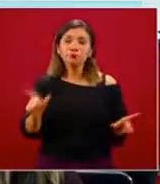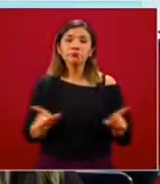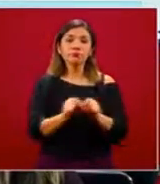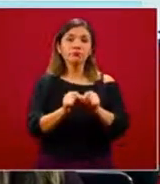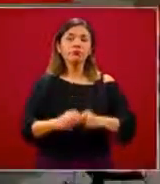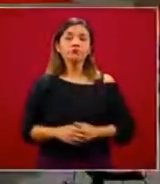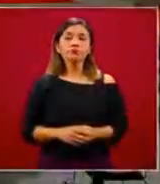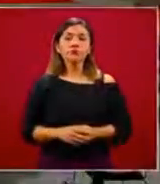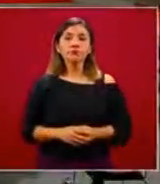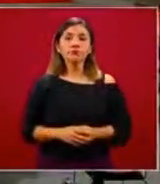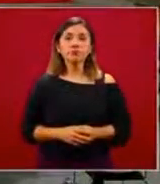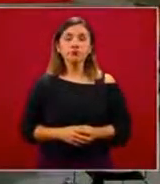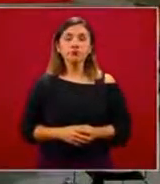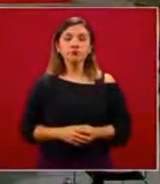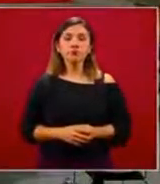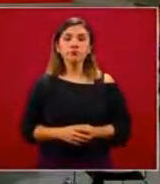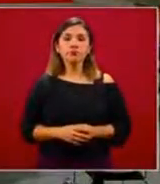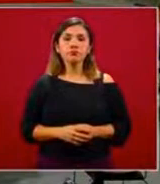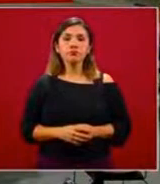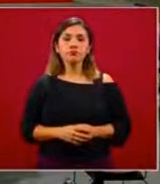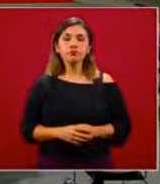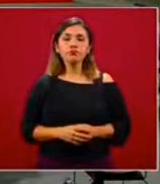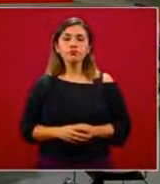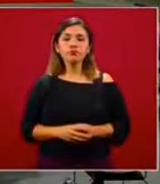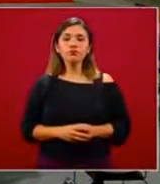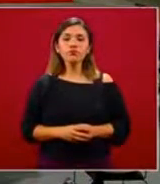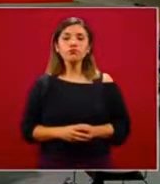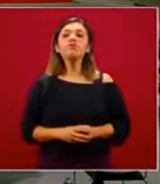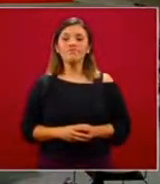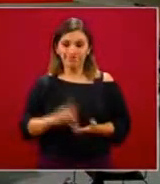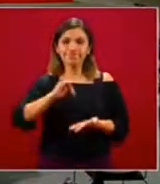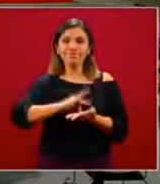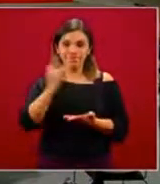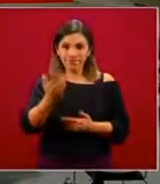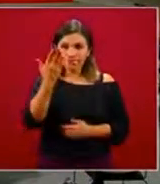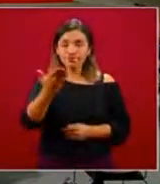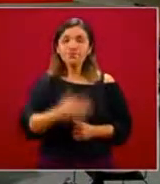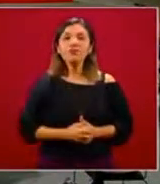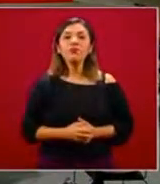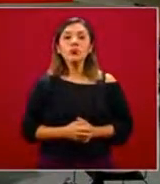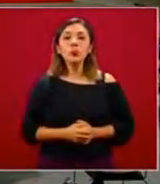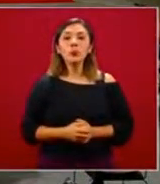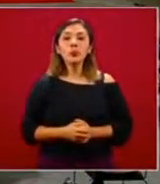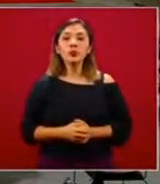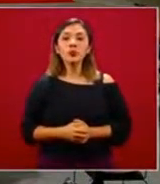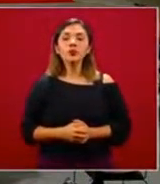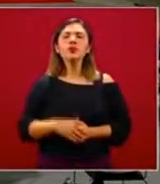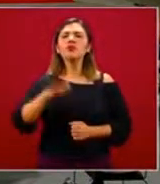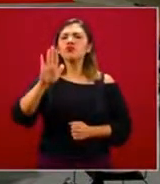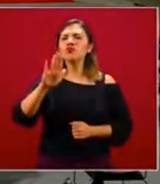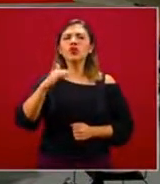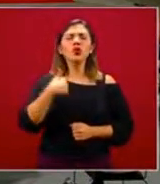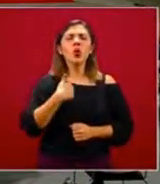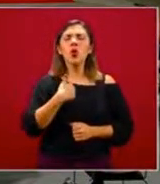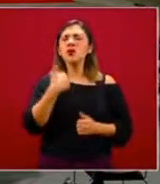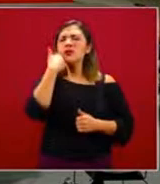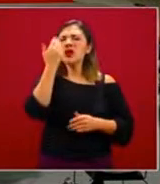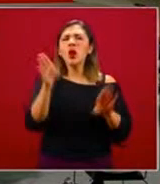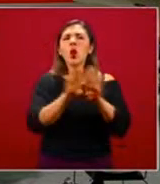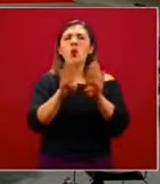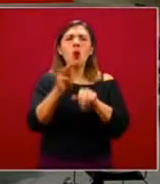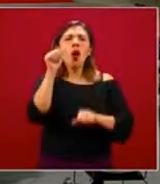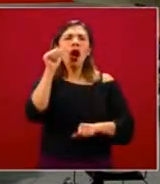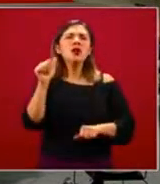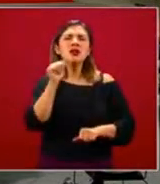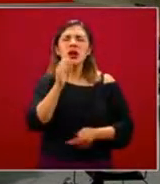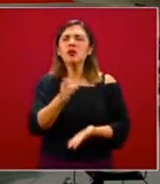para fitted esta noche. to receive more patients Muchas, with the muchas conditions gracias, that doctora they Lumía. need to have. Yo Thank you, Dr. quisiera, como Alumia. ayer, presentar